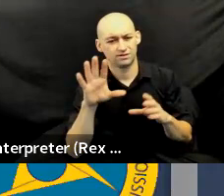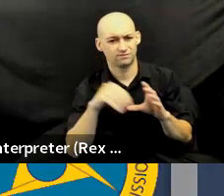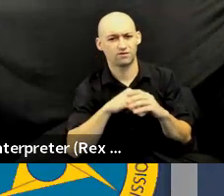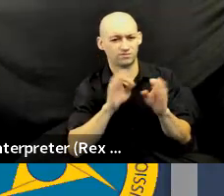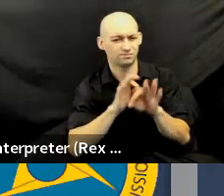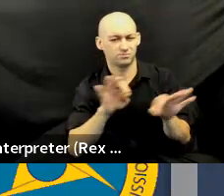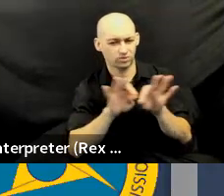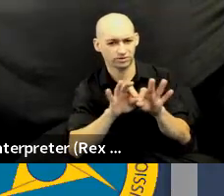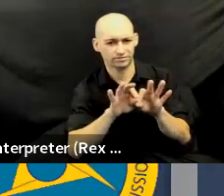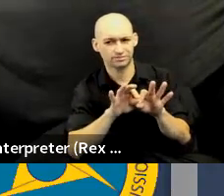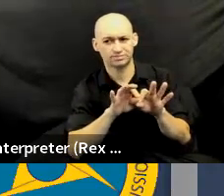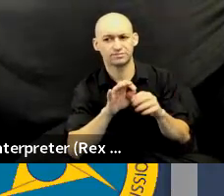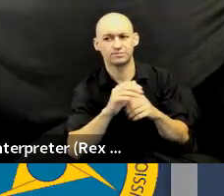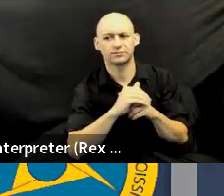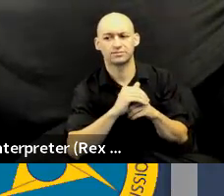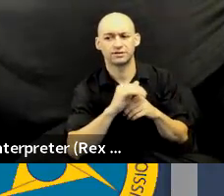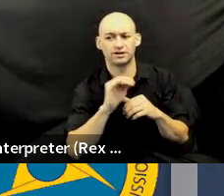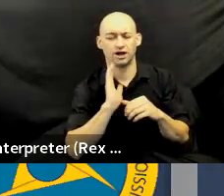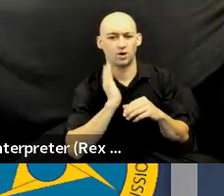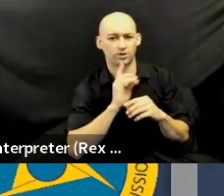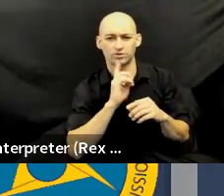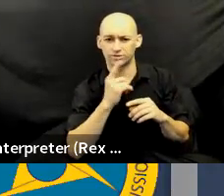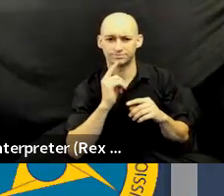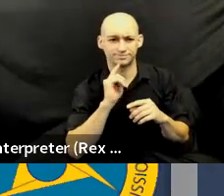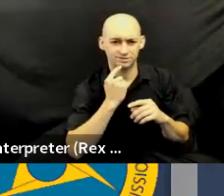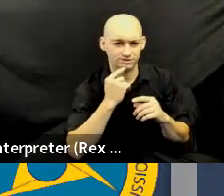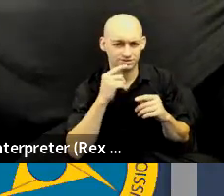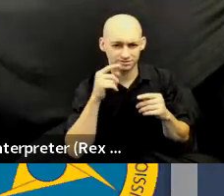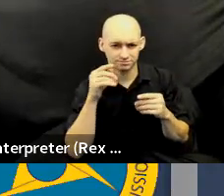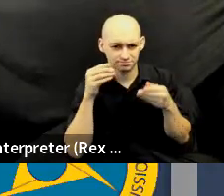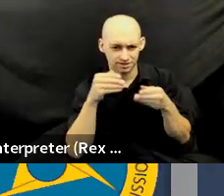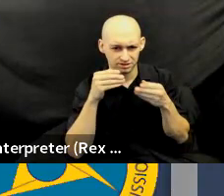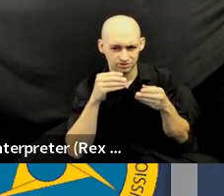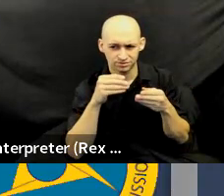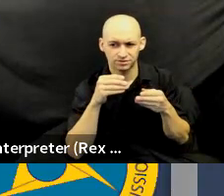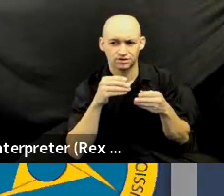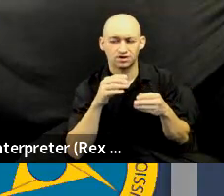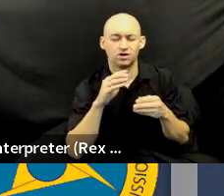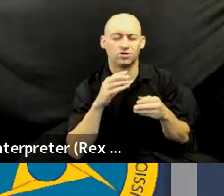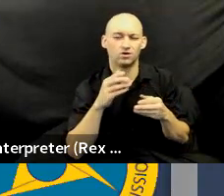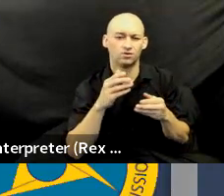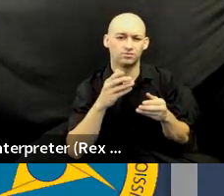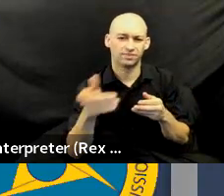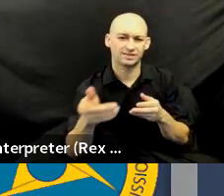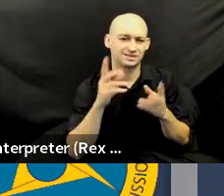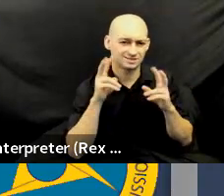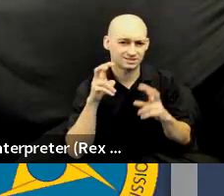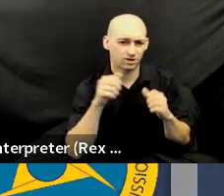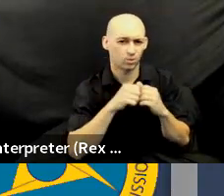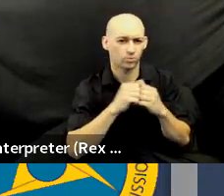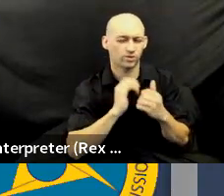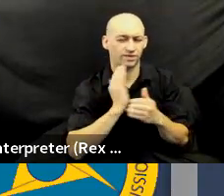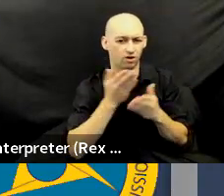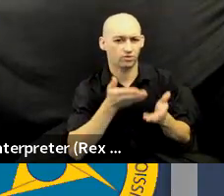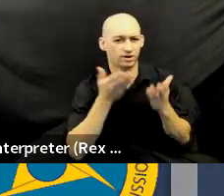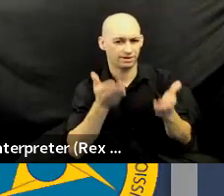671 assessment is that we were intentional in aligning the SB 671 assessment with our recommendations for our annual report. And so